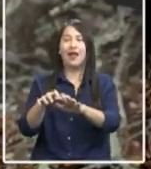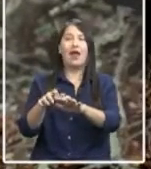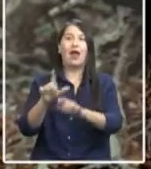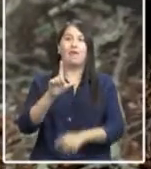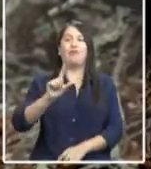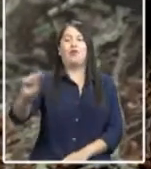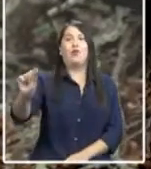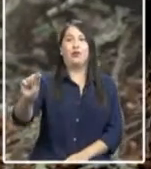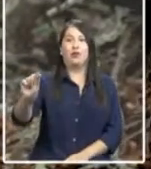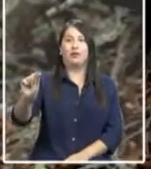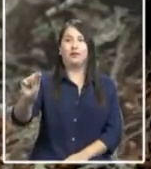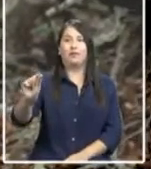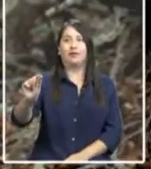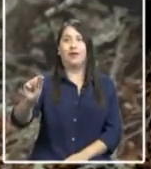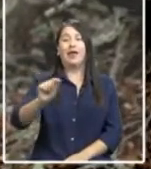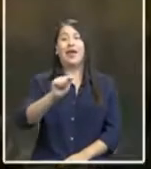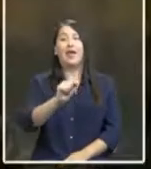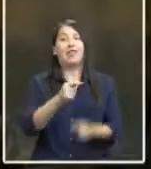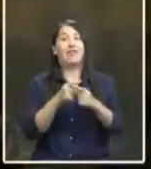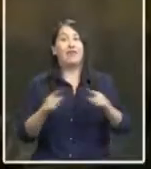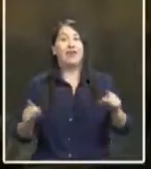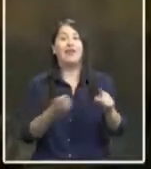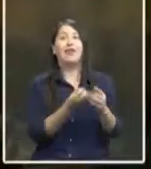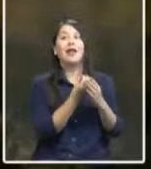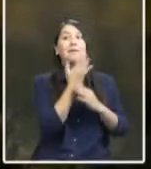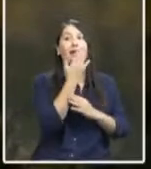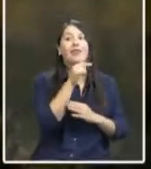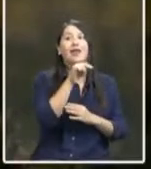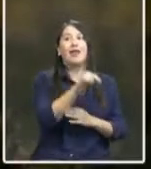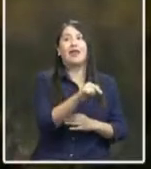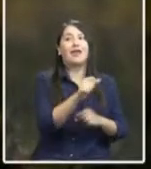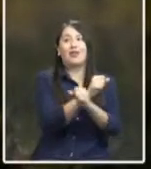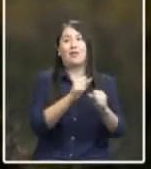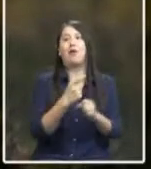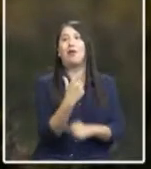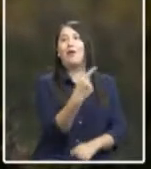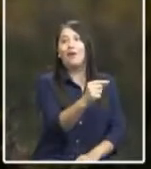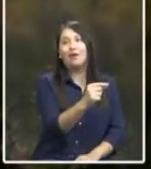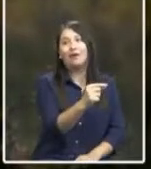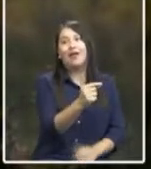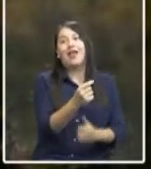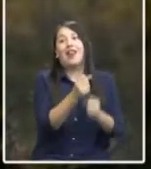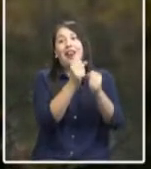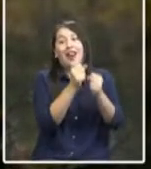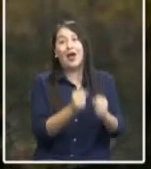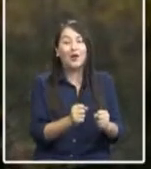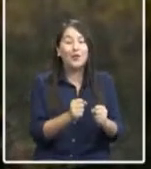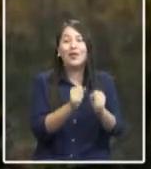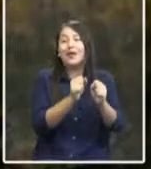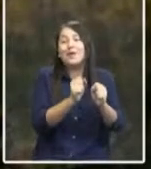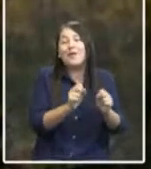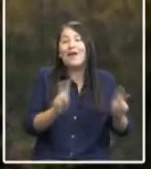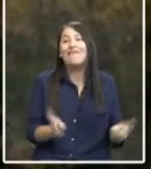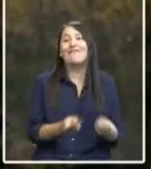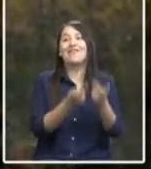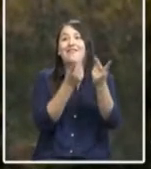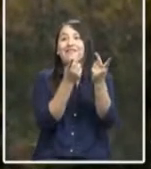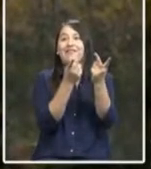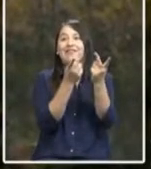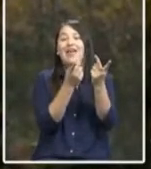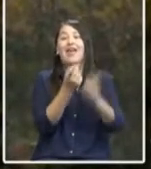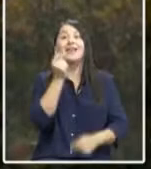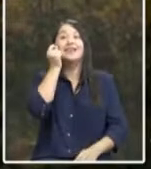away. In the case of plants, plants cannot move away. So the only possibility for them to survive is